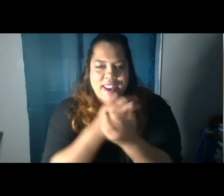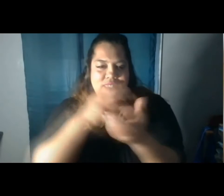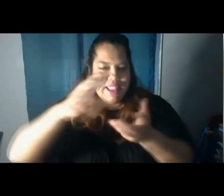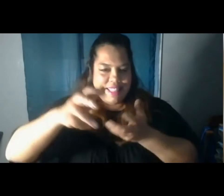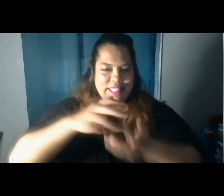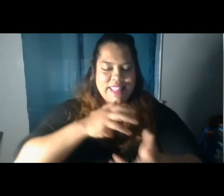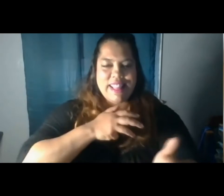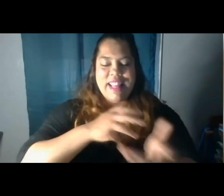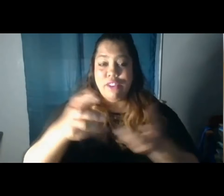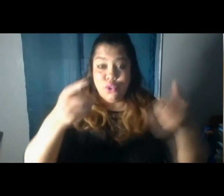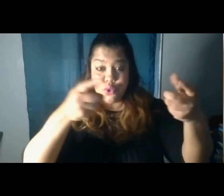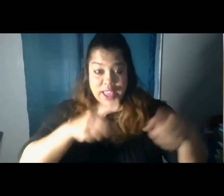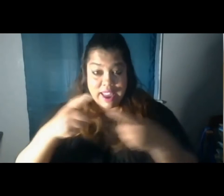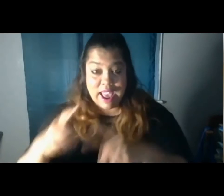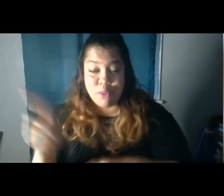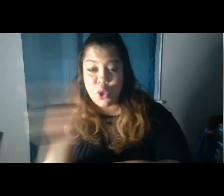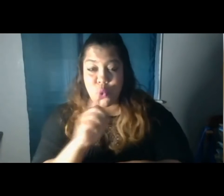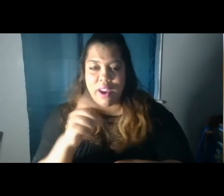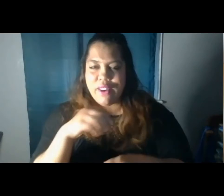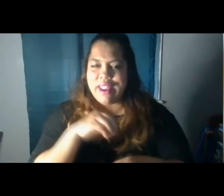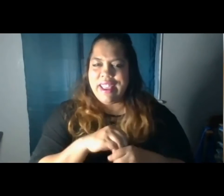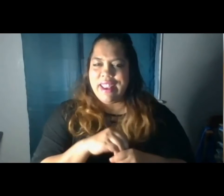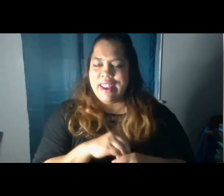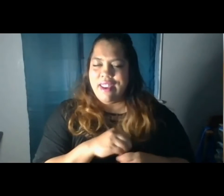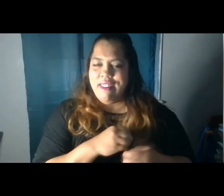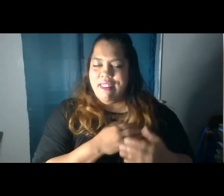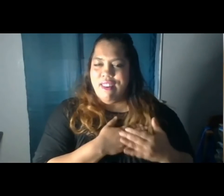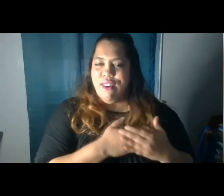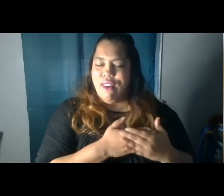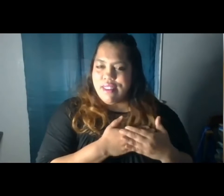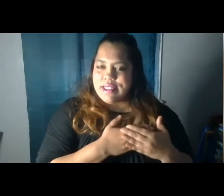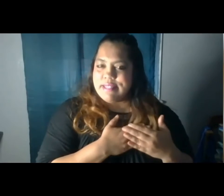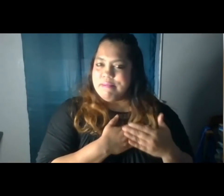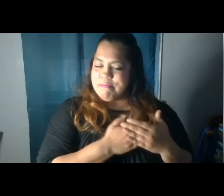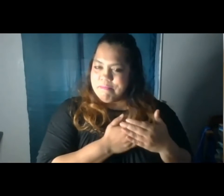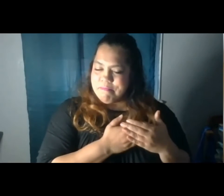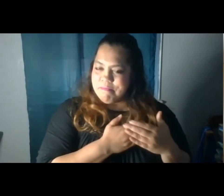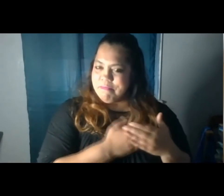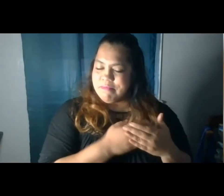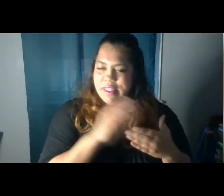It is the glorious sound of a soul waking up.